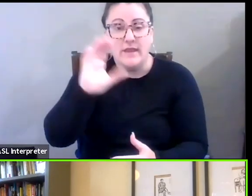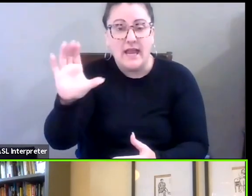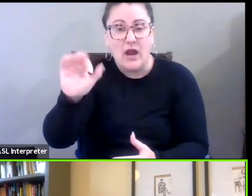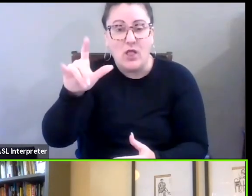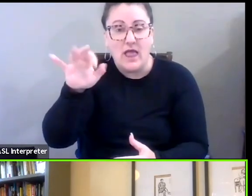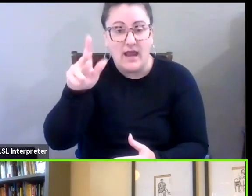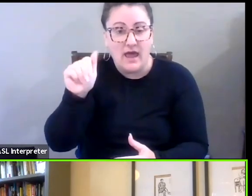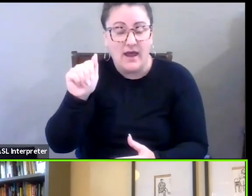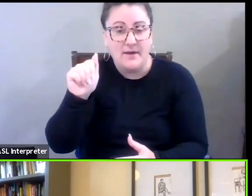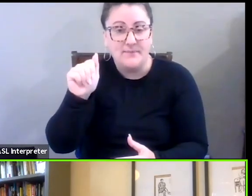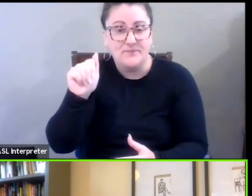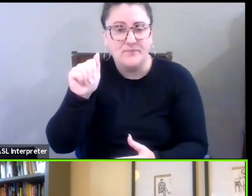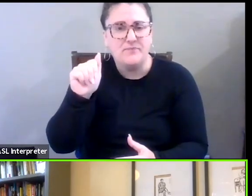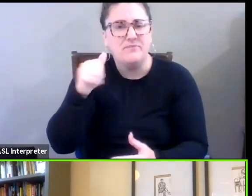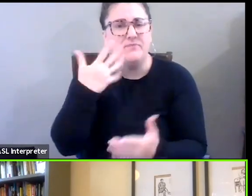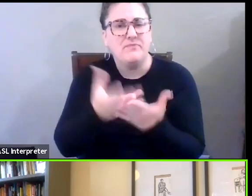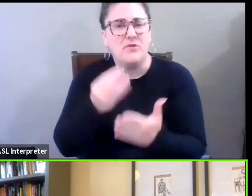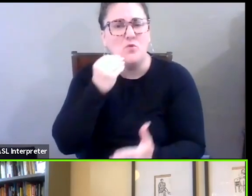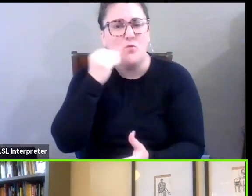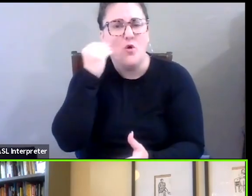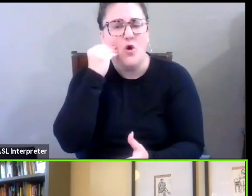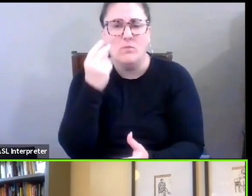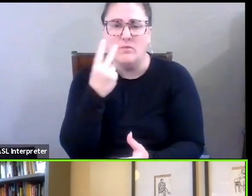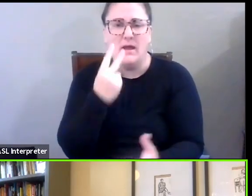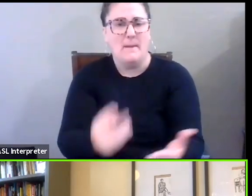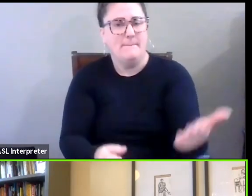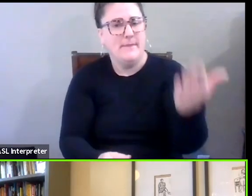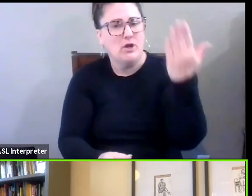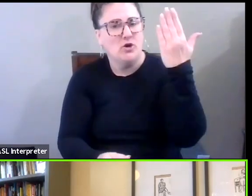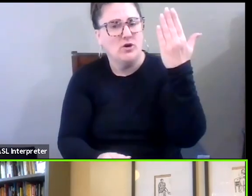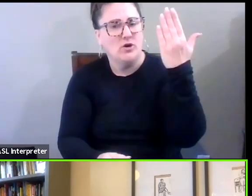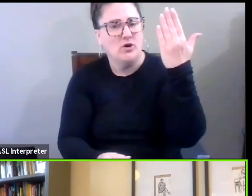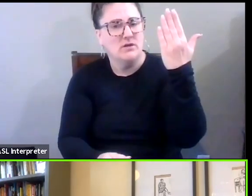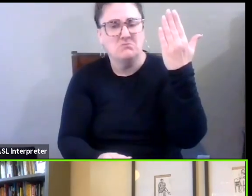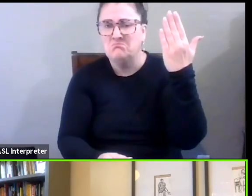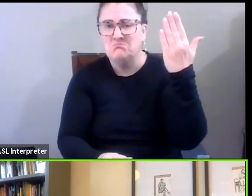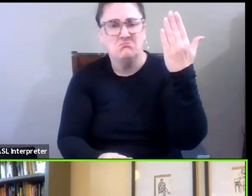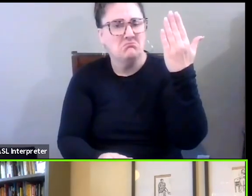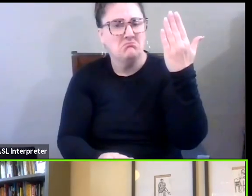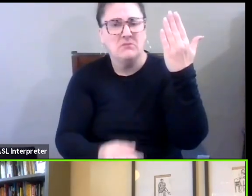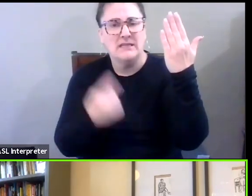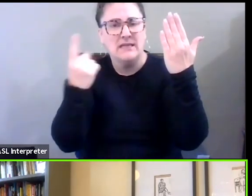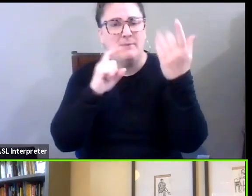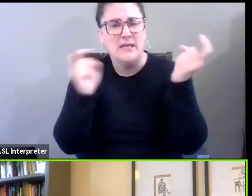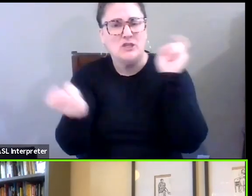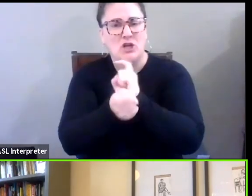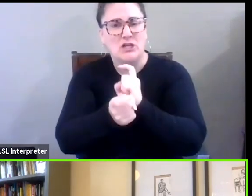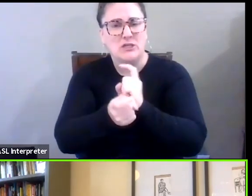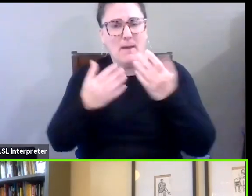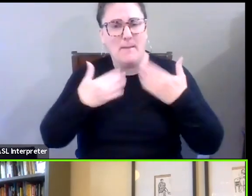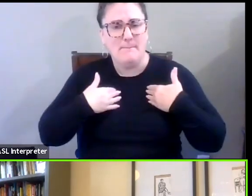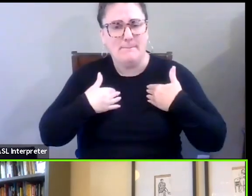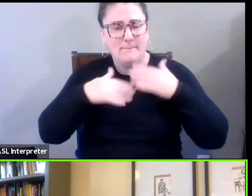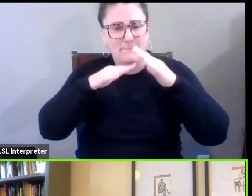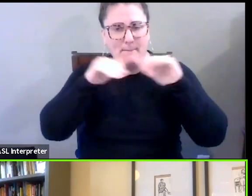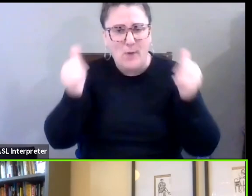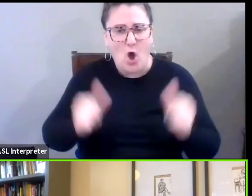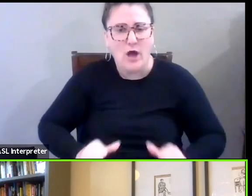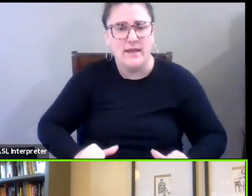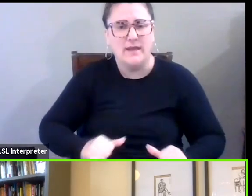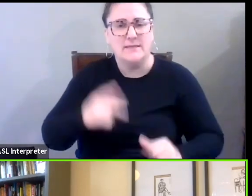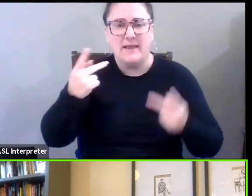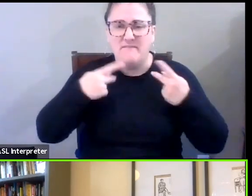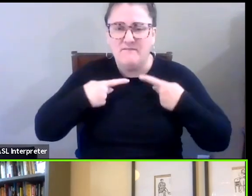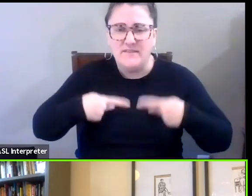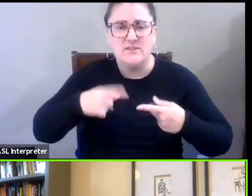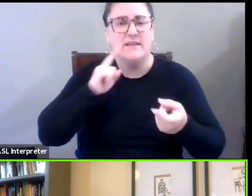And I remember going home and looking in the mirror and thinking, something has changed about my body. Something physically has